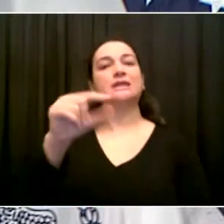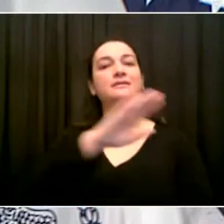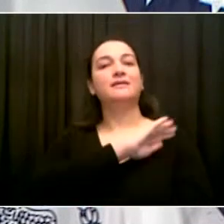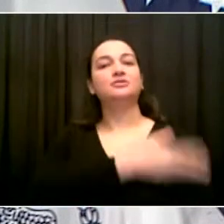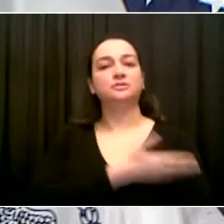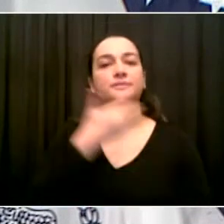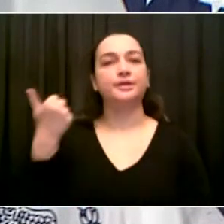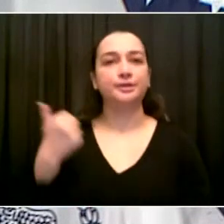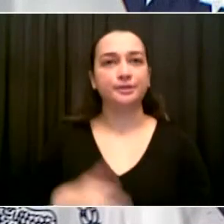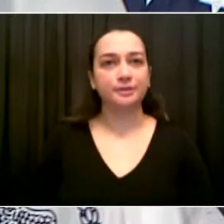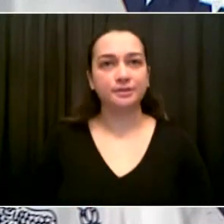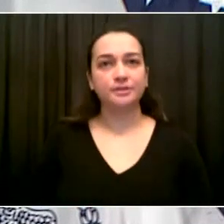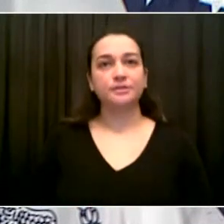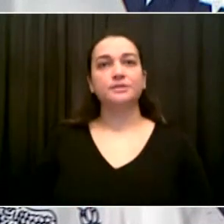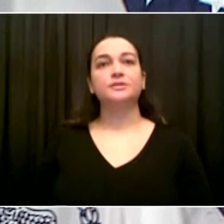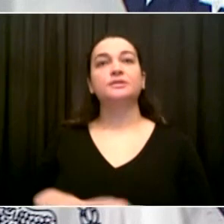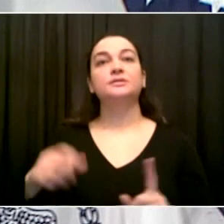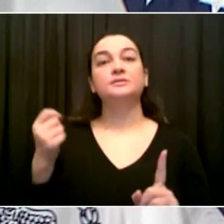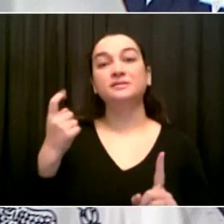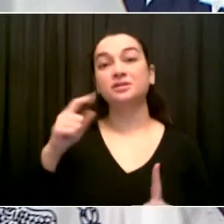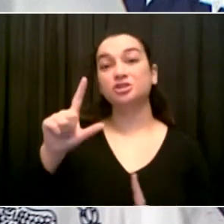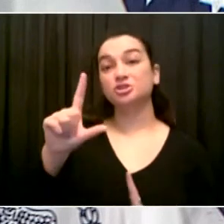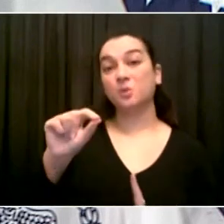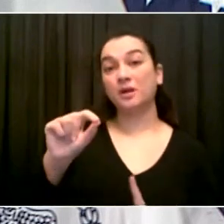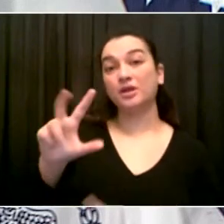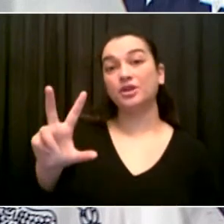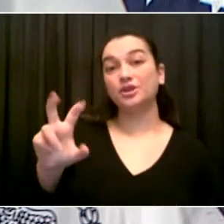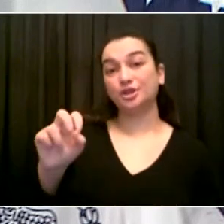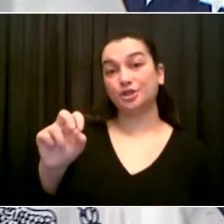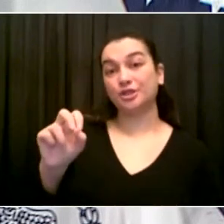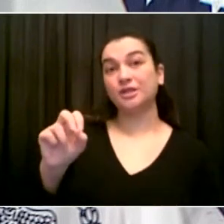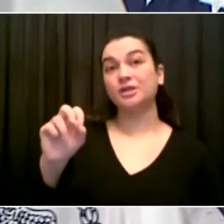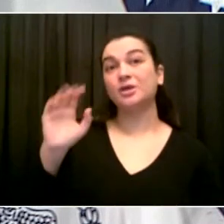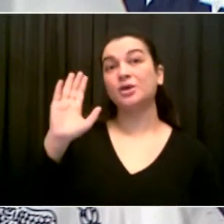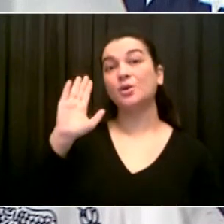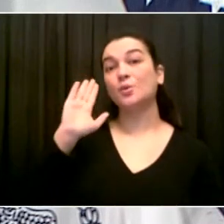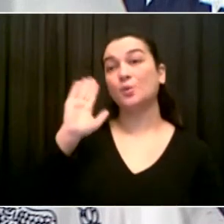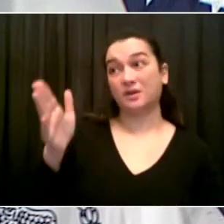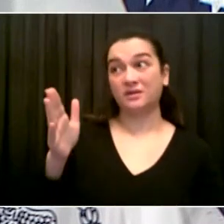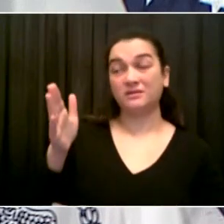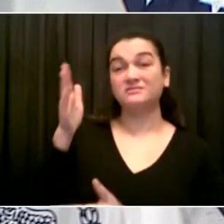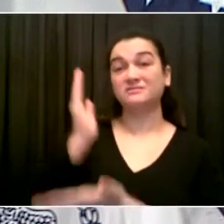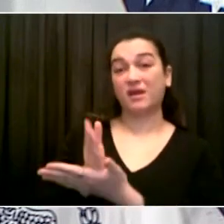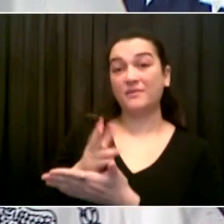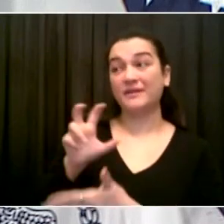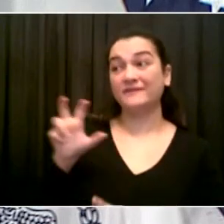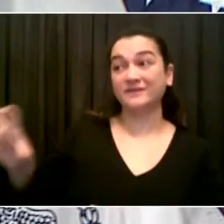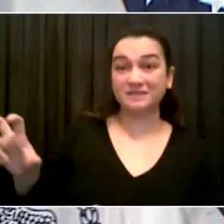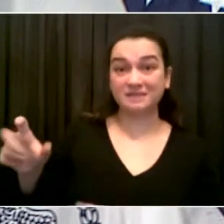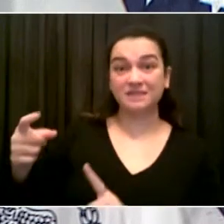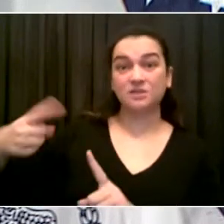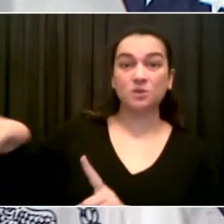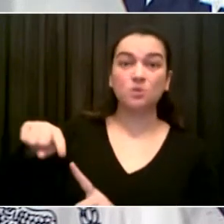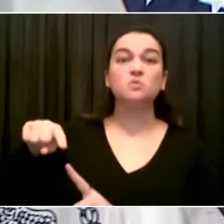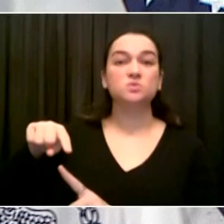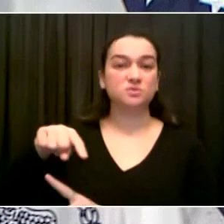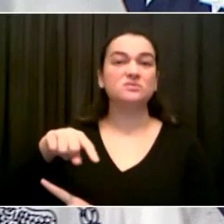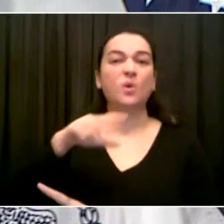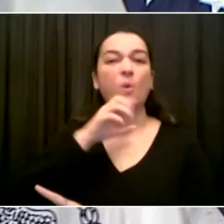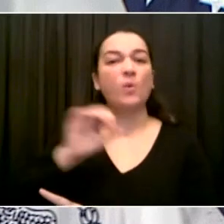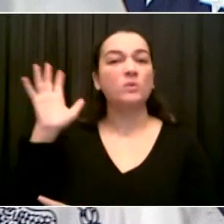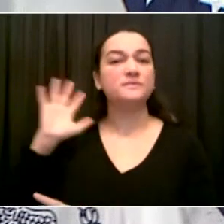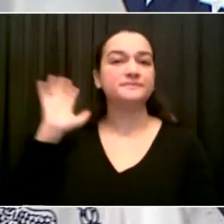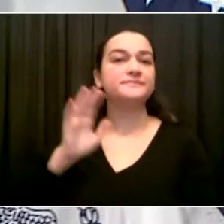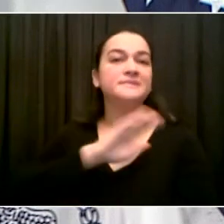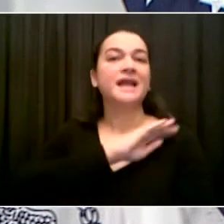we're going to use every tool we can. We've got to figure out new ways of doing things, because we've got to find a way to stop these. A lot of the power resides in the state,